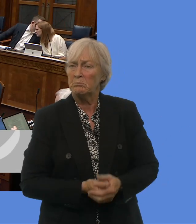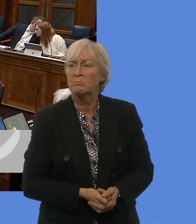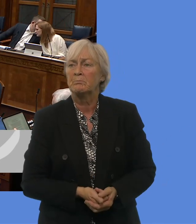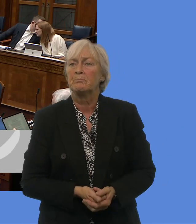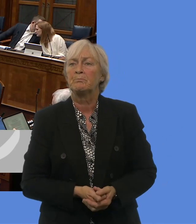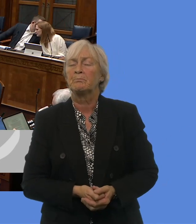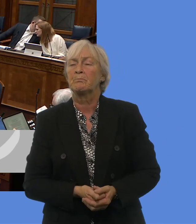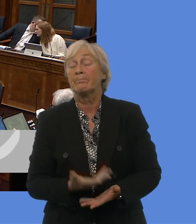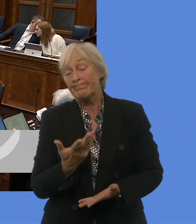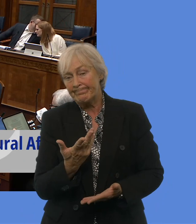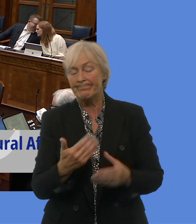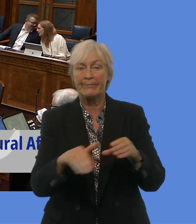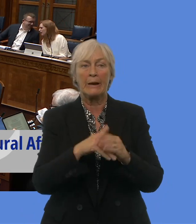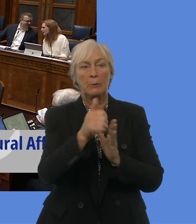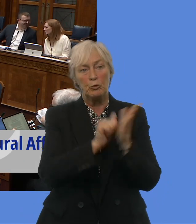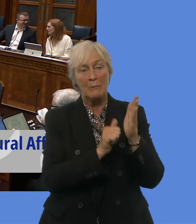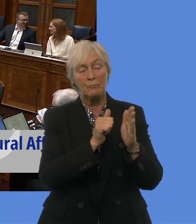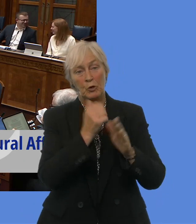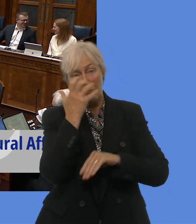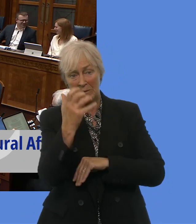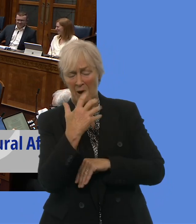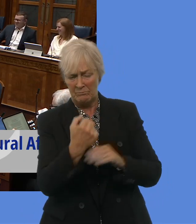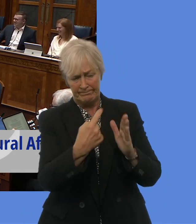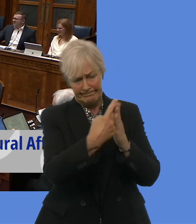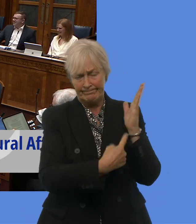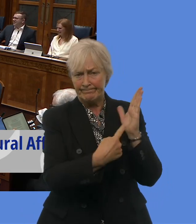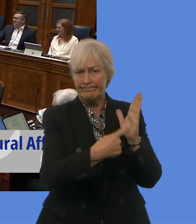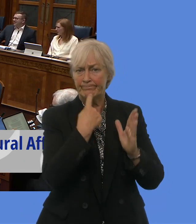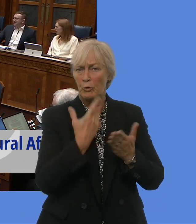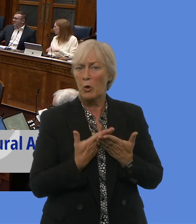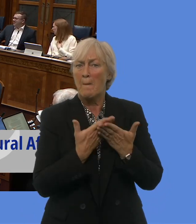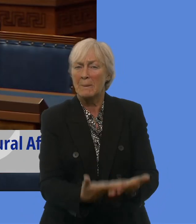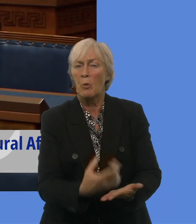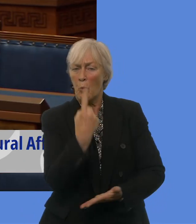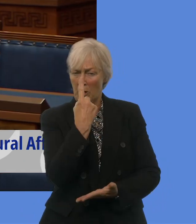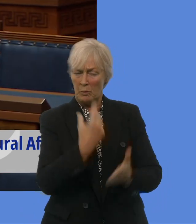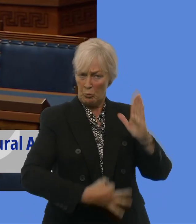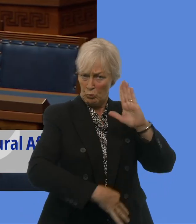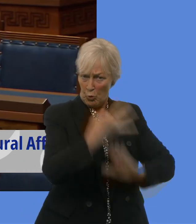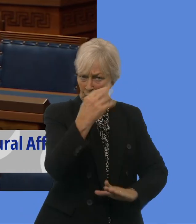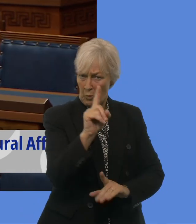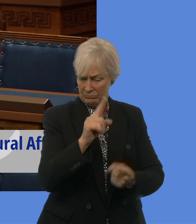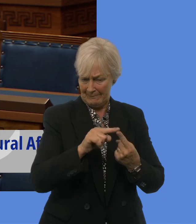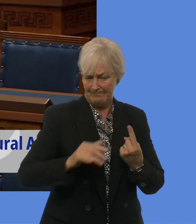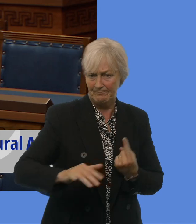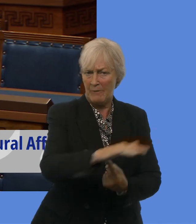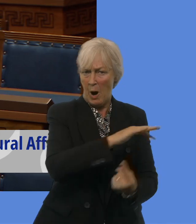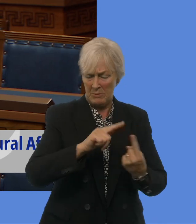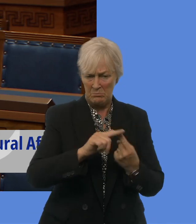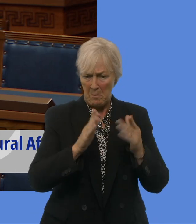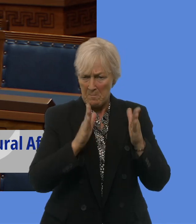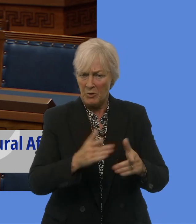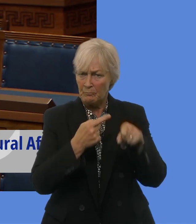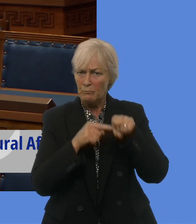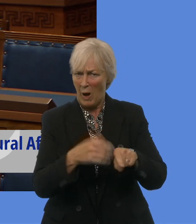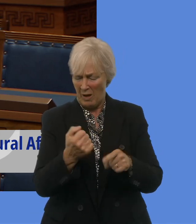Within the programme for government, it sets out a number of areas of commitments, one of them which is in relation to improving the environment. Within the Environmental Improvement Plan, we have